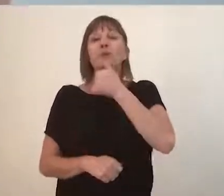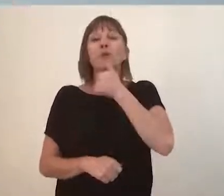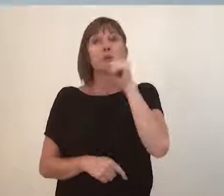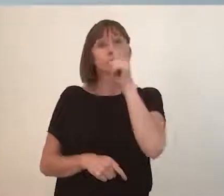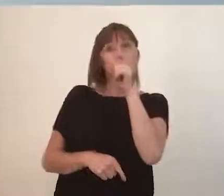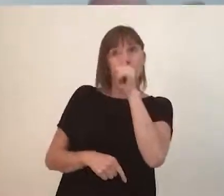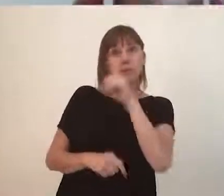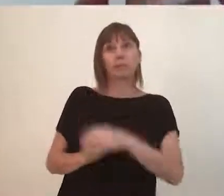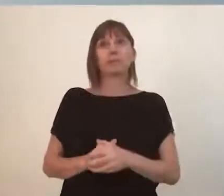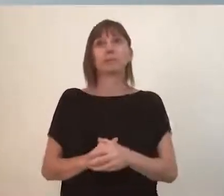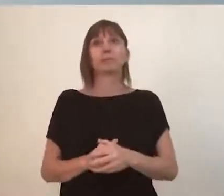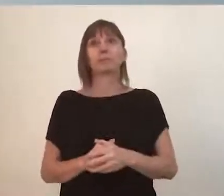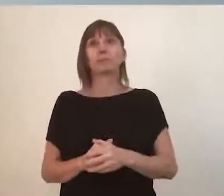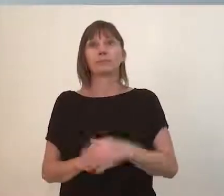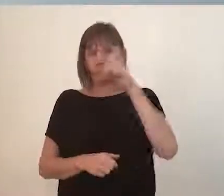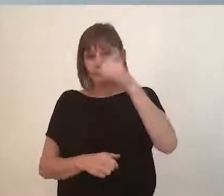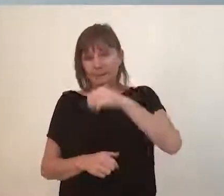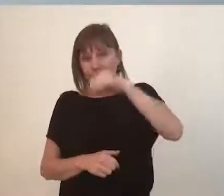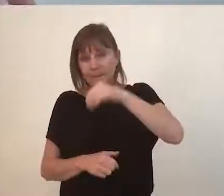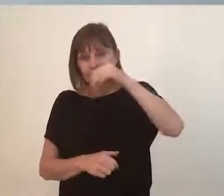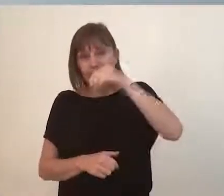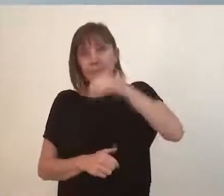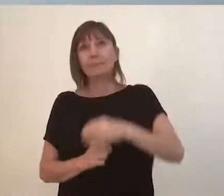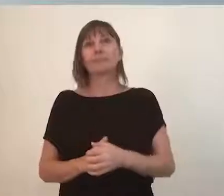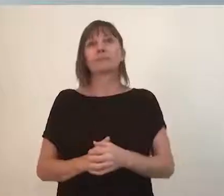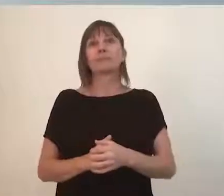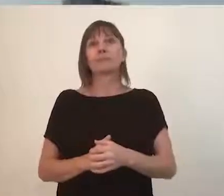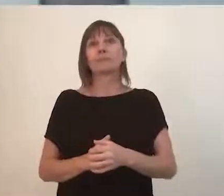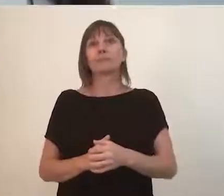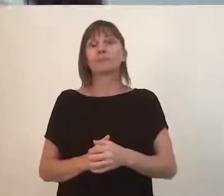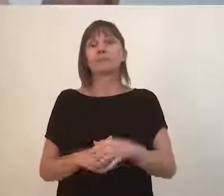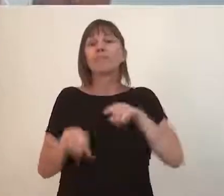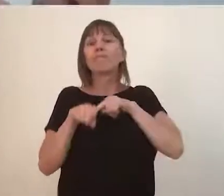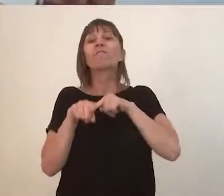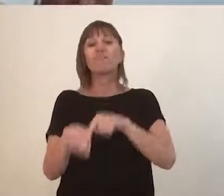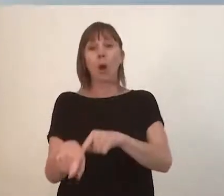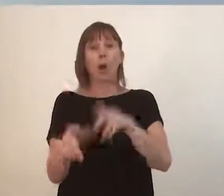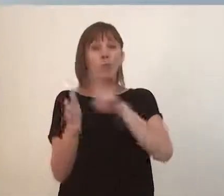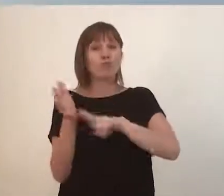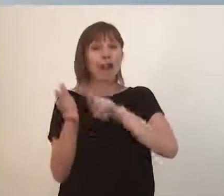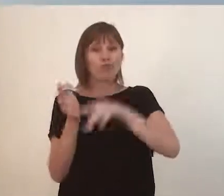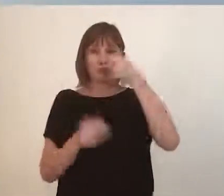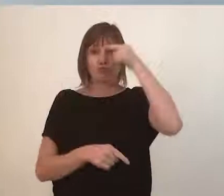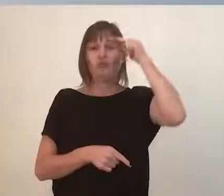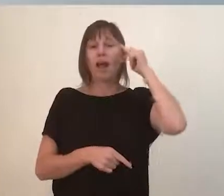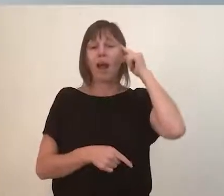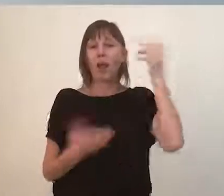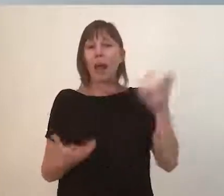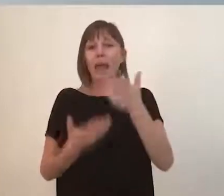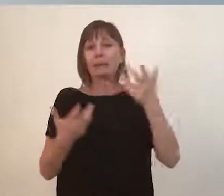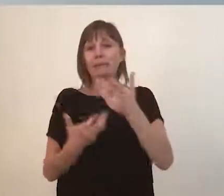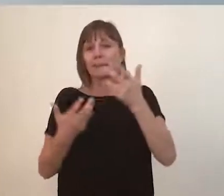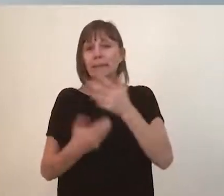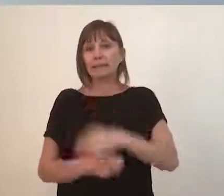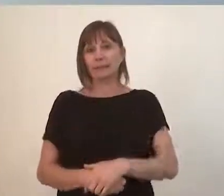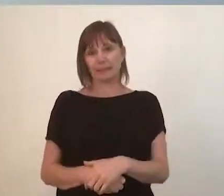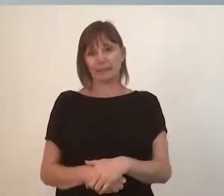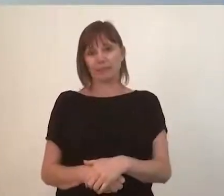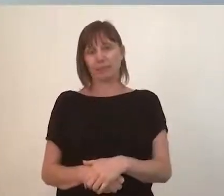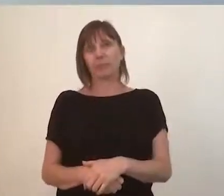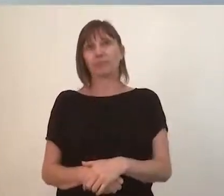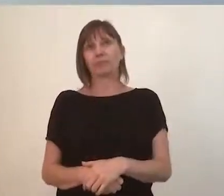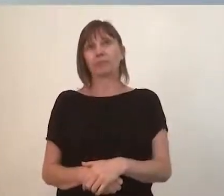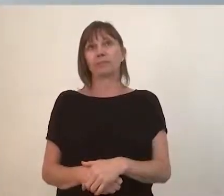they're barely there. I use the Benefit Brow Things. I'm just gonna dip into the powder and then just follow my natural brow,